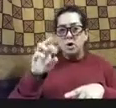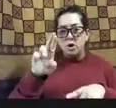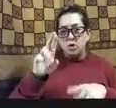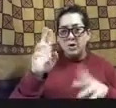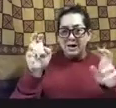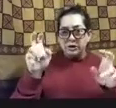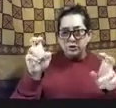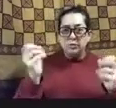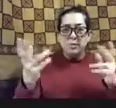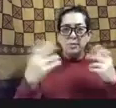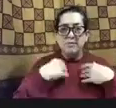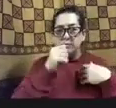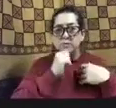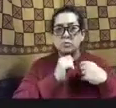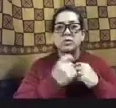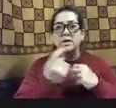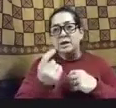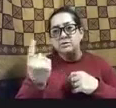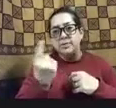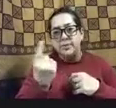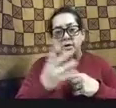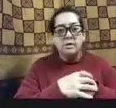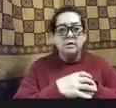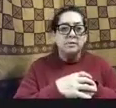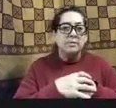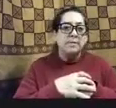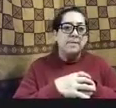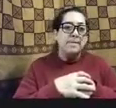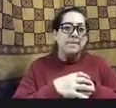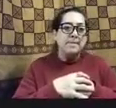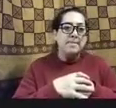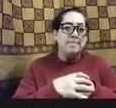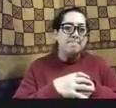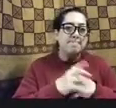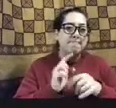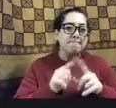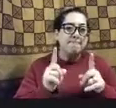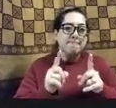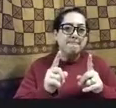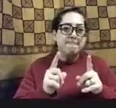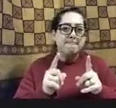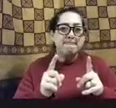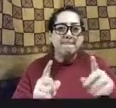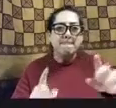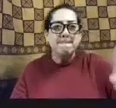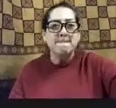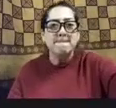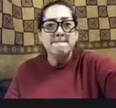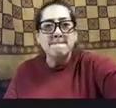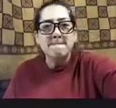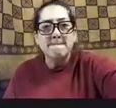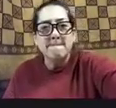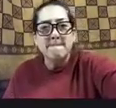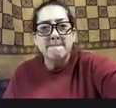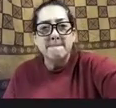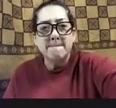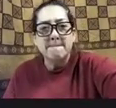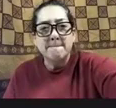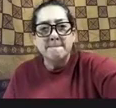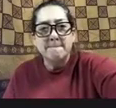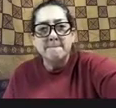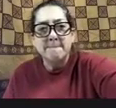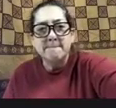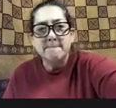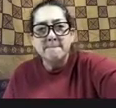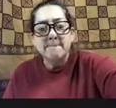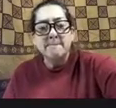probably everybody deals with a little something. But that's where, you know, even if you're not finding